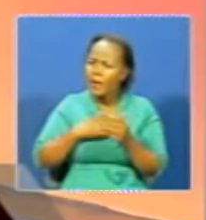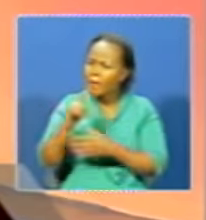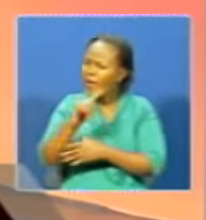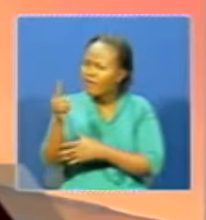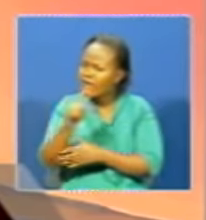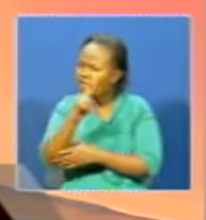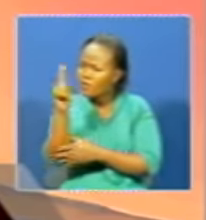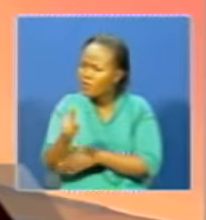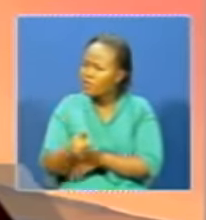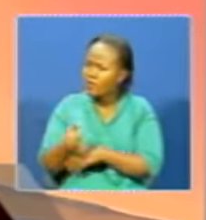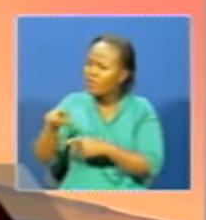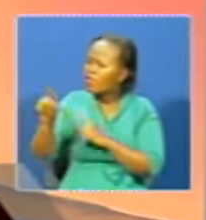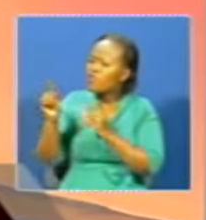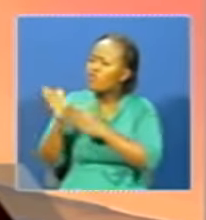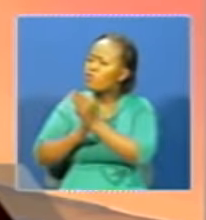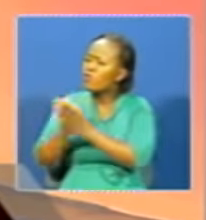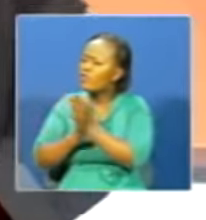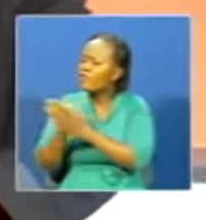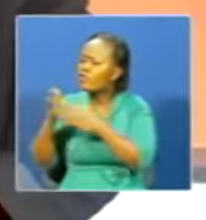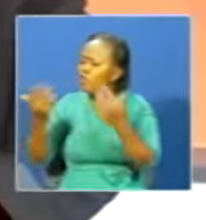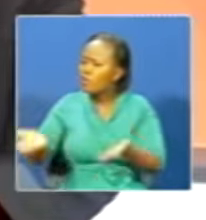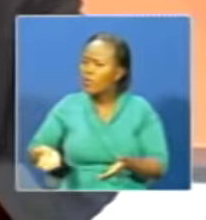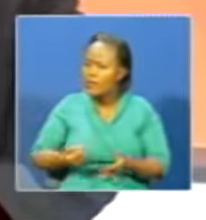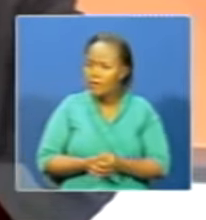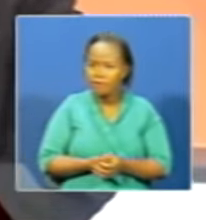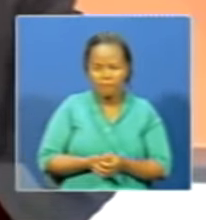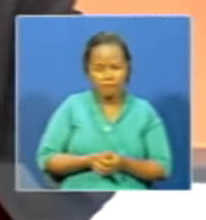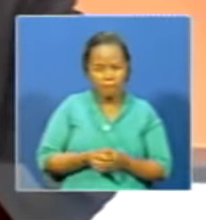you? First of all, let me just correct you.